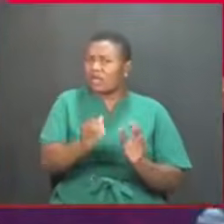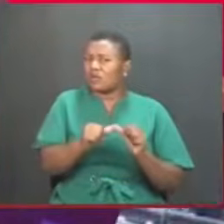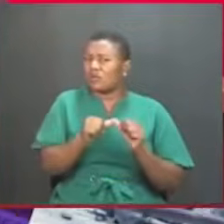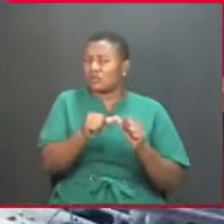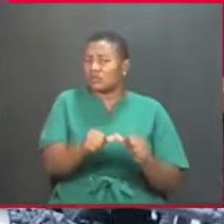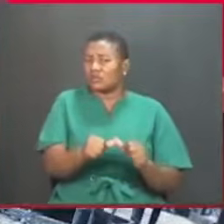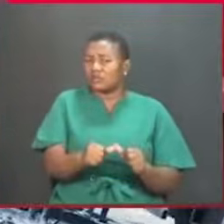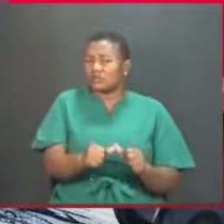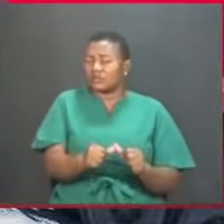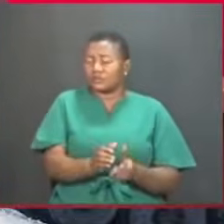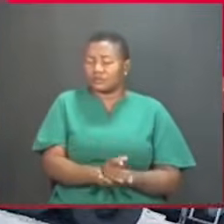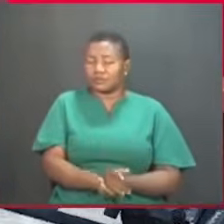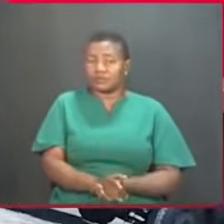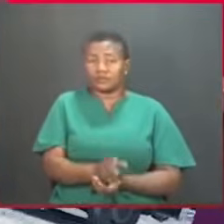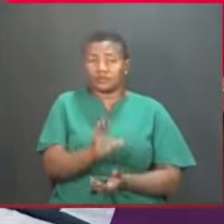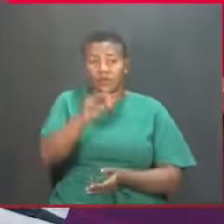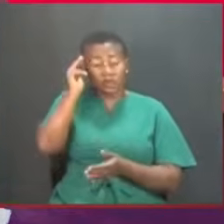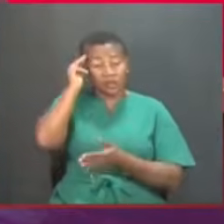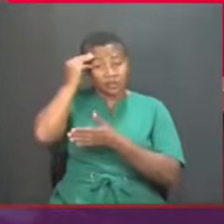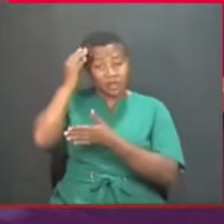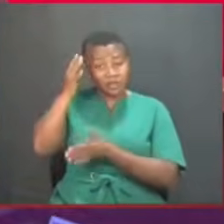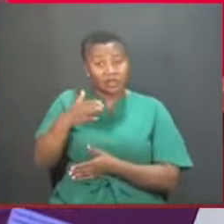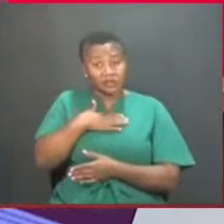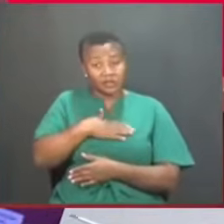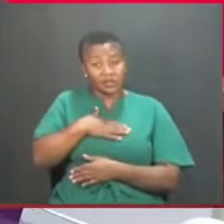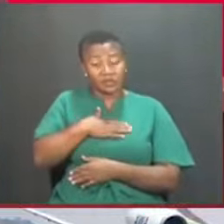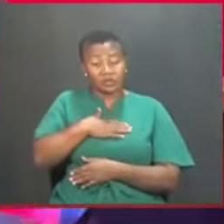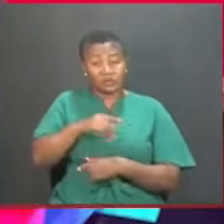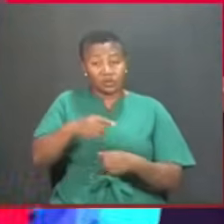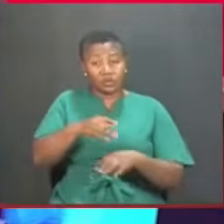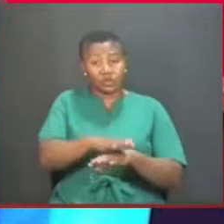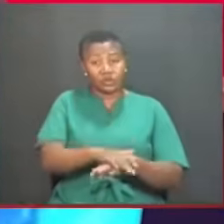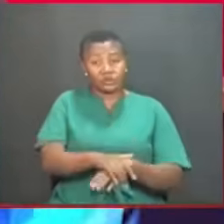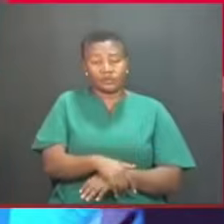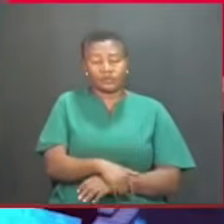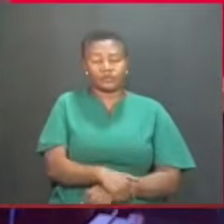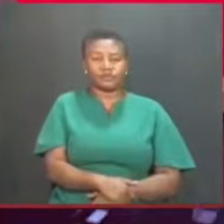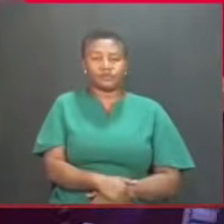Minister, please make your statement.